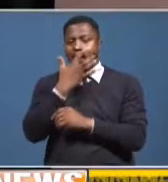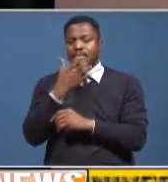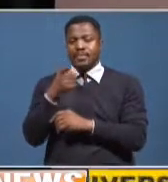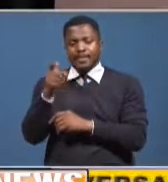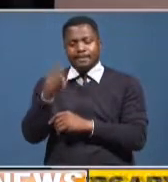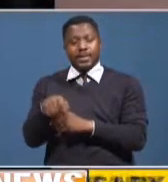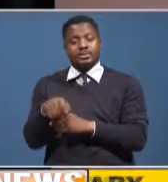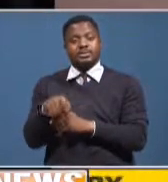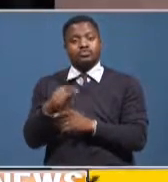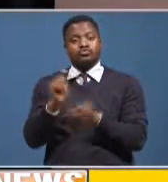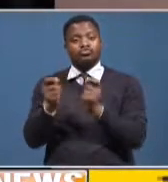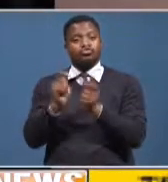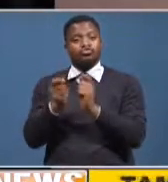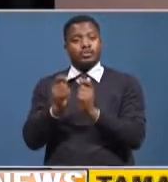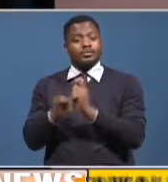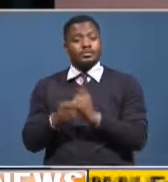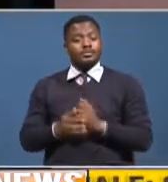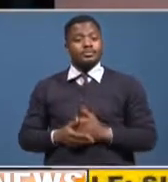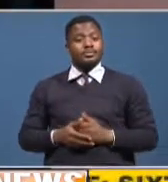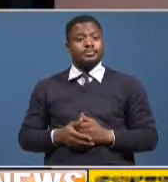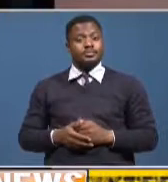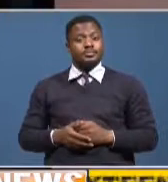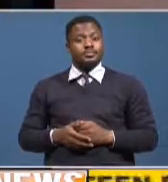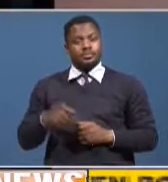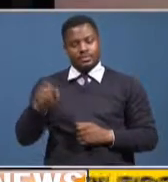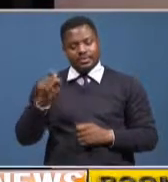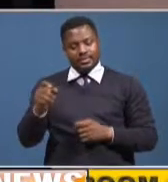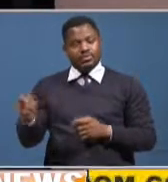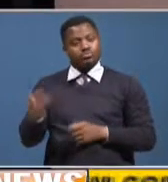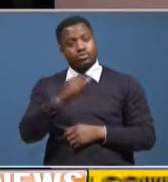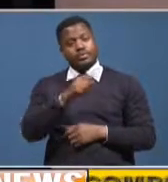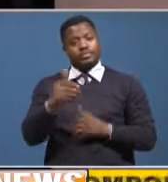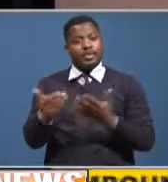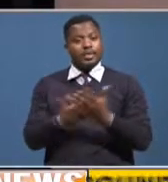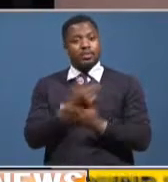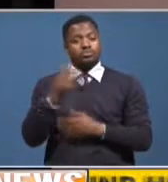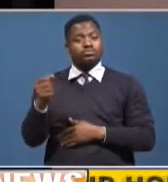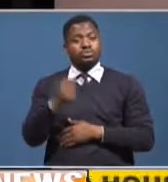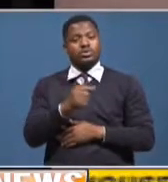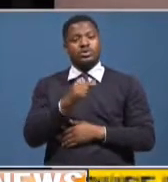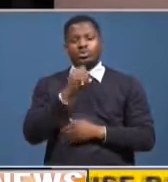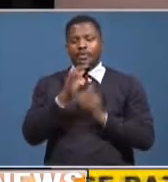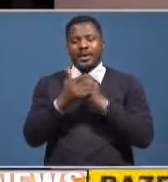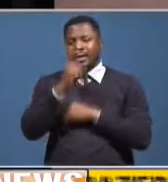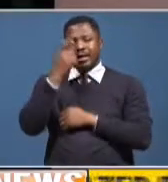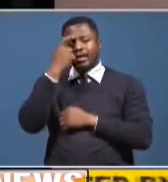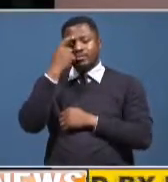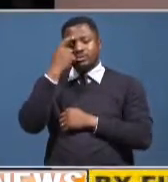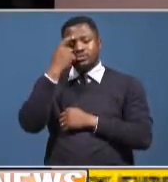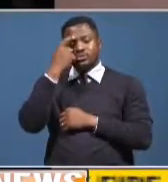should be reshuffled. They deserve to be removed, not by government,